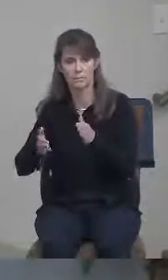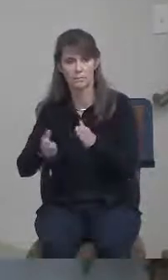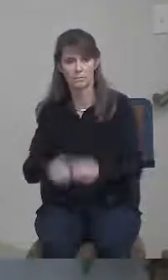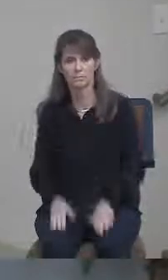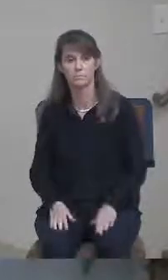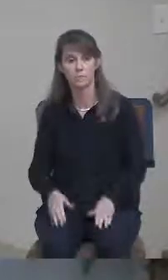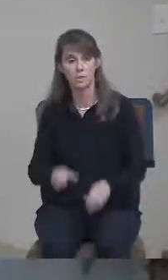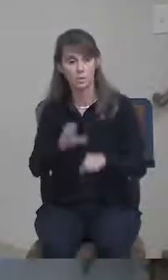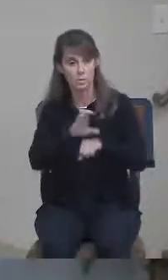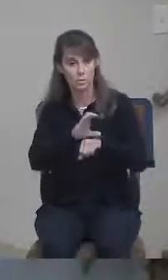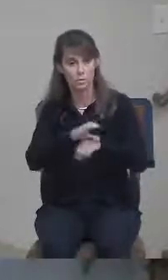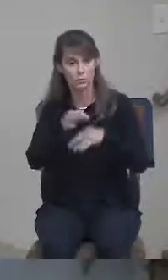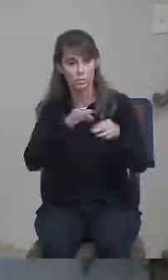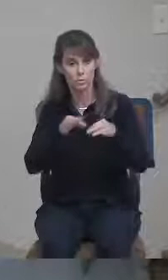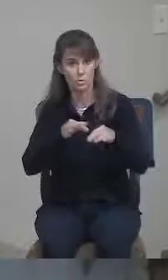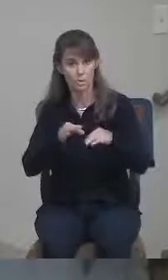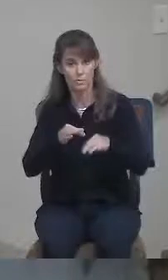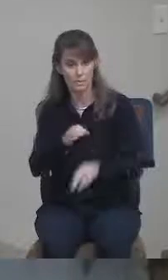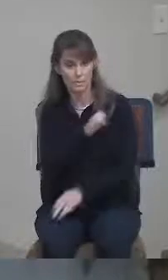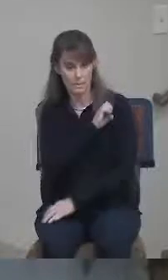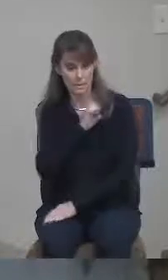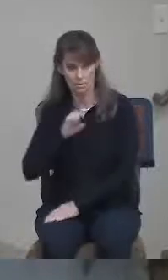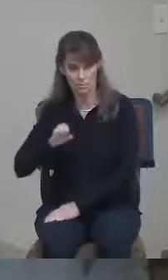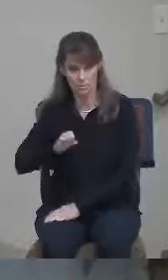overseers, shepherds or